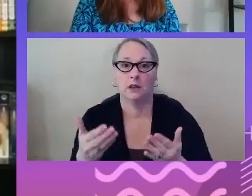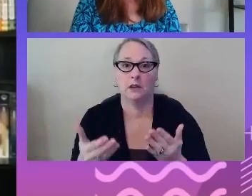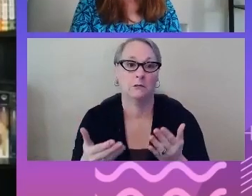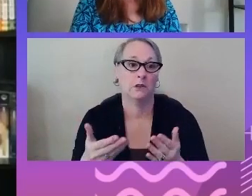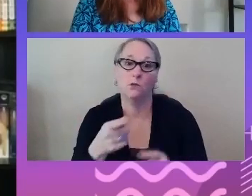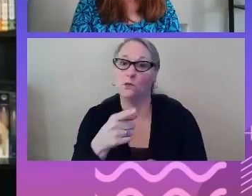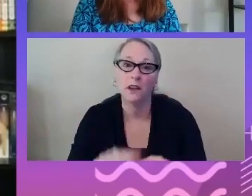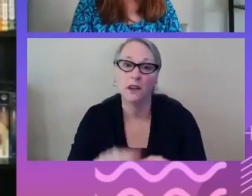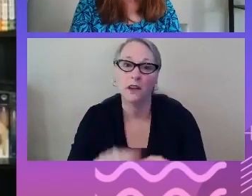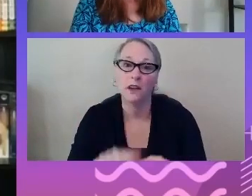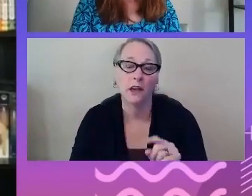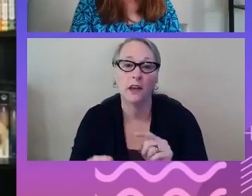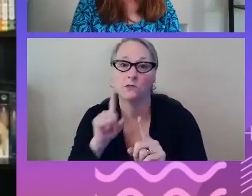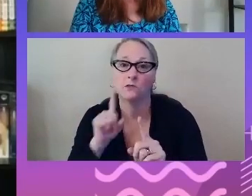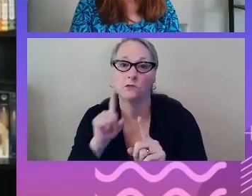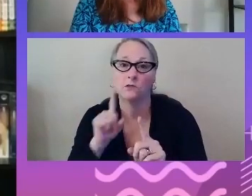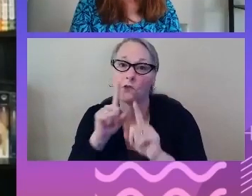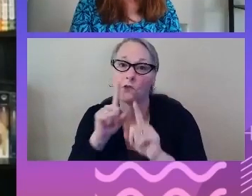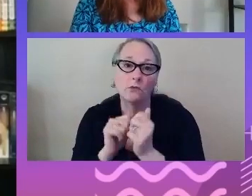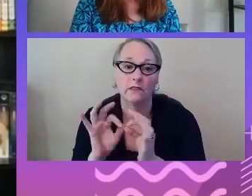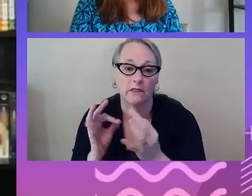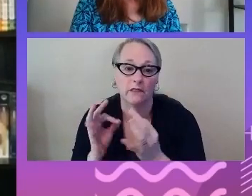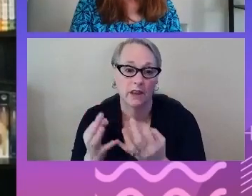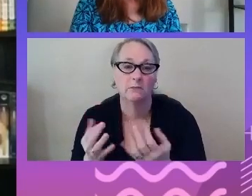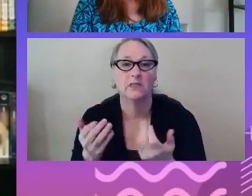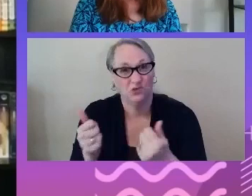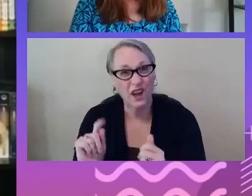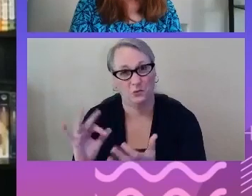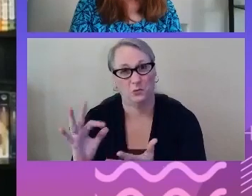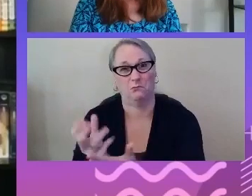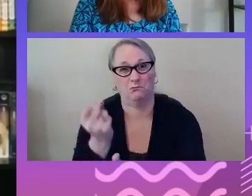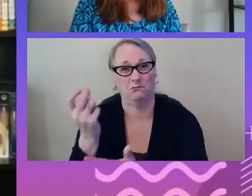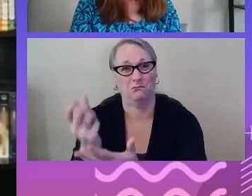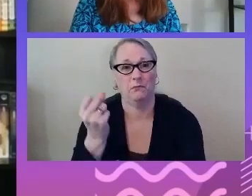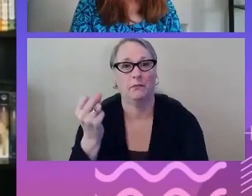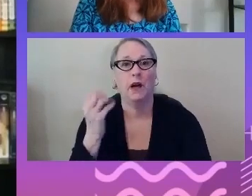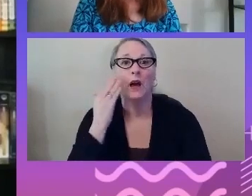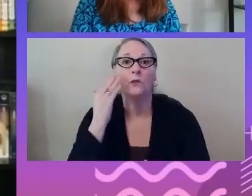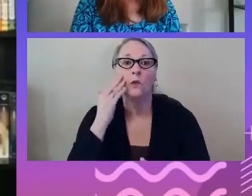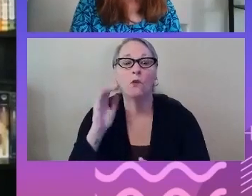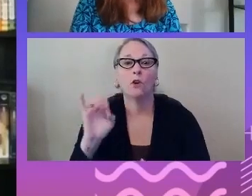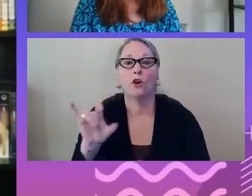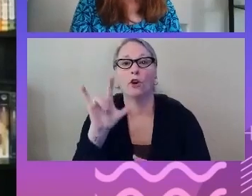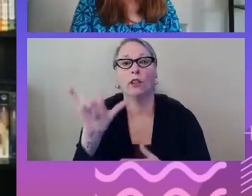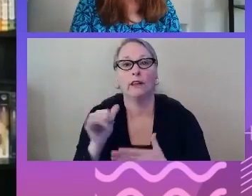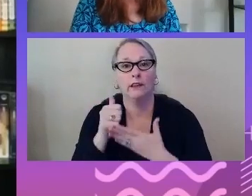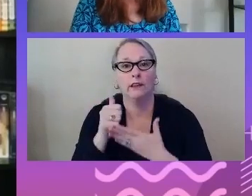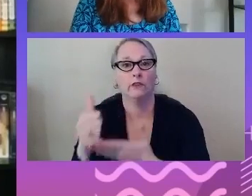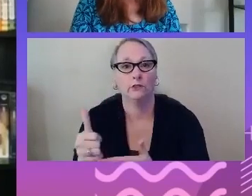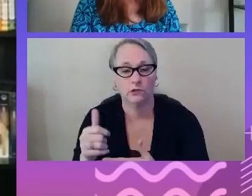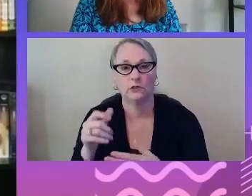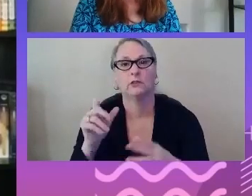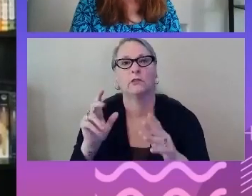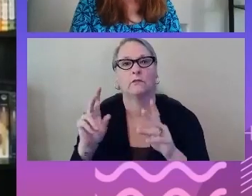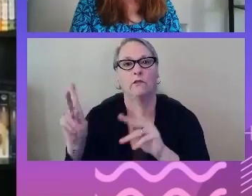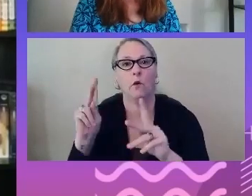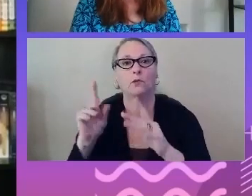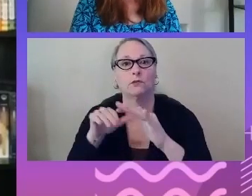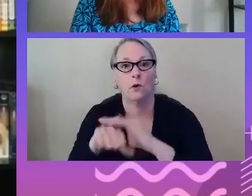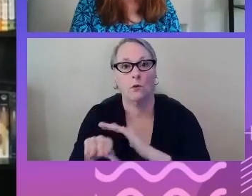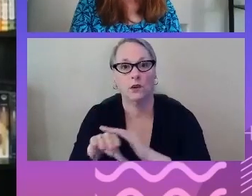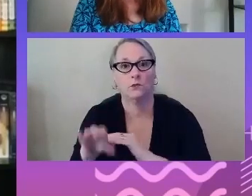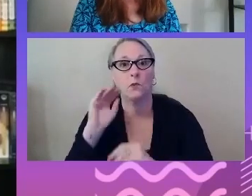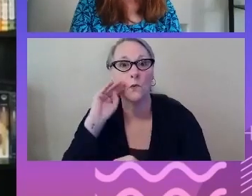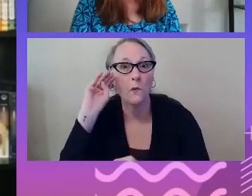have those times. I know a lot of people who are in early intervention sometimes get to go into the homes, and that's a great way to like build that